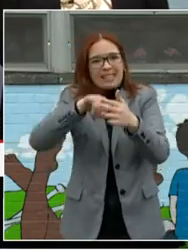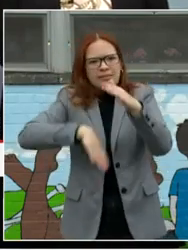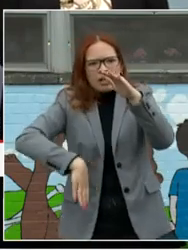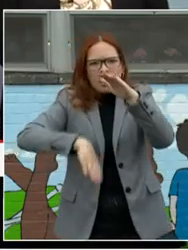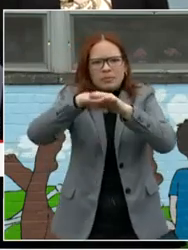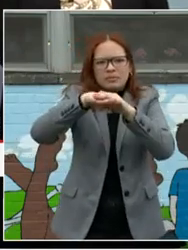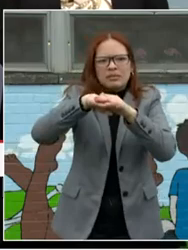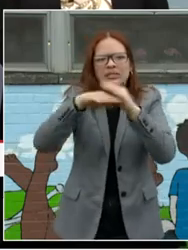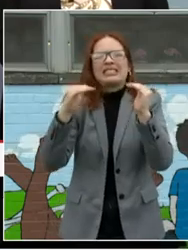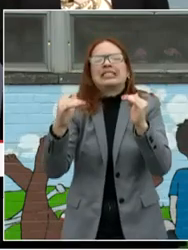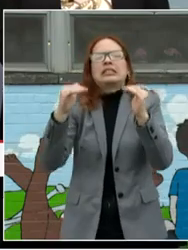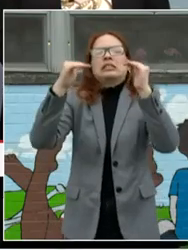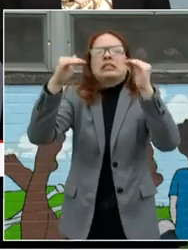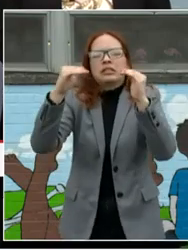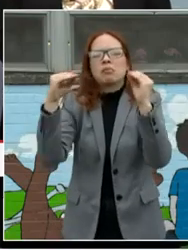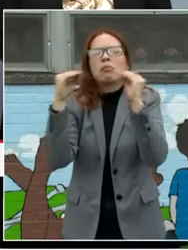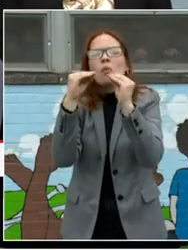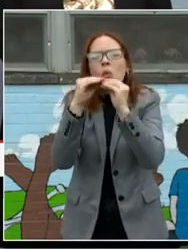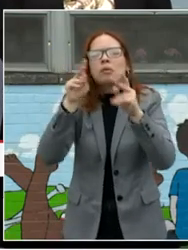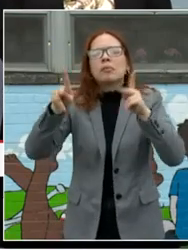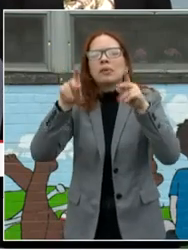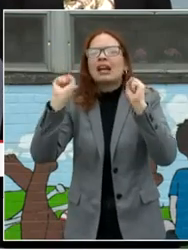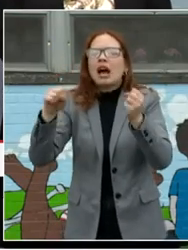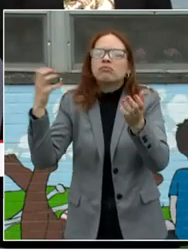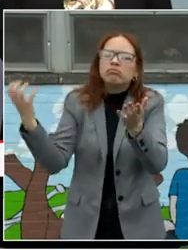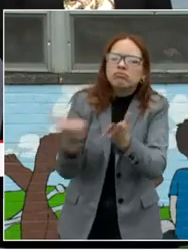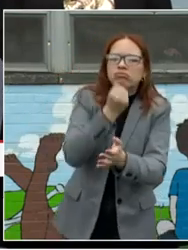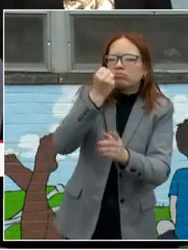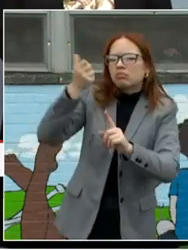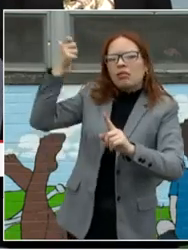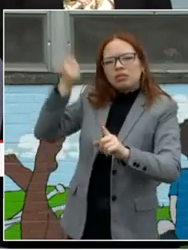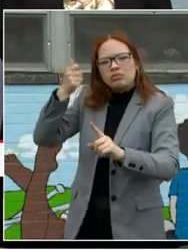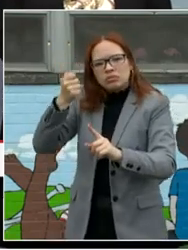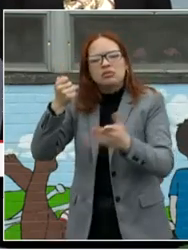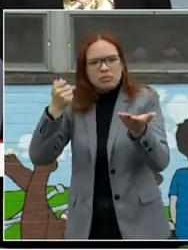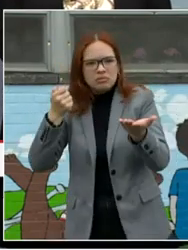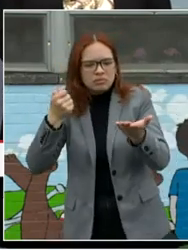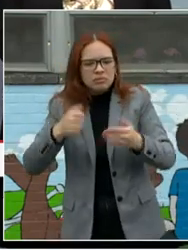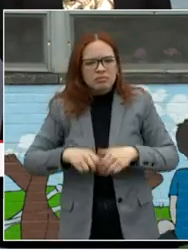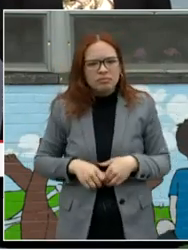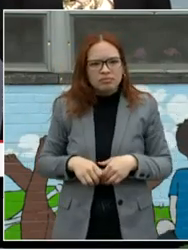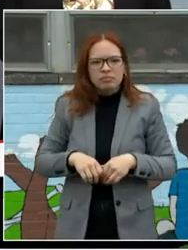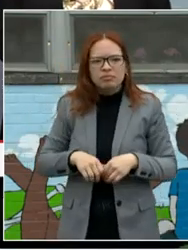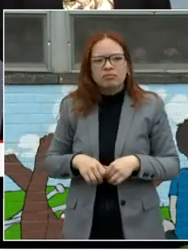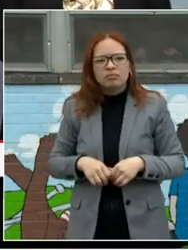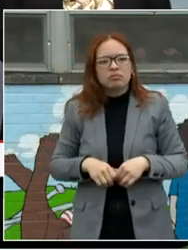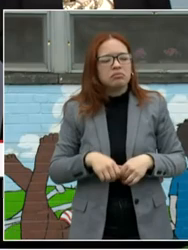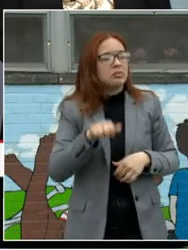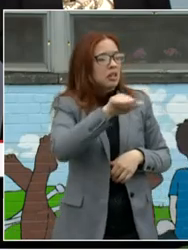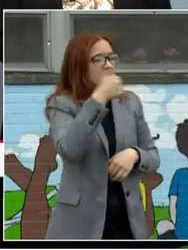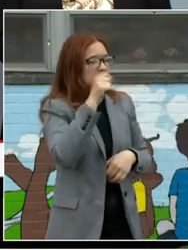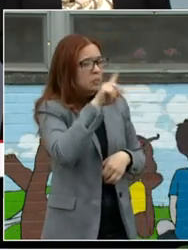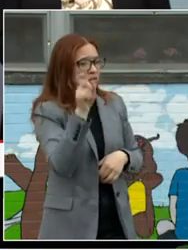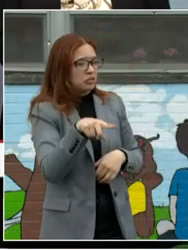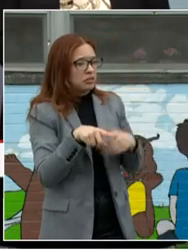line can use those subsidies as well. And there questions?